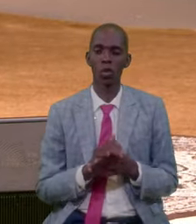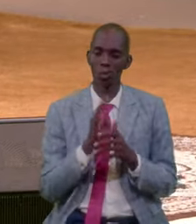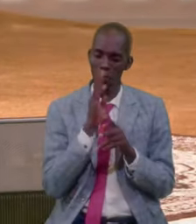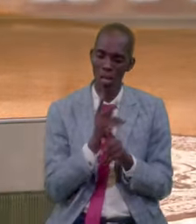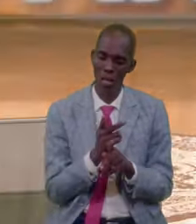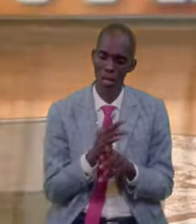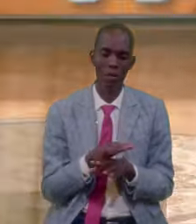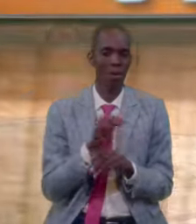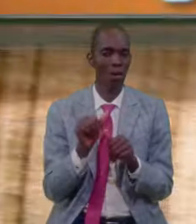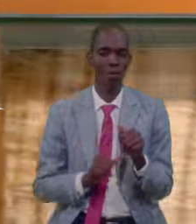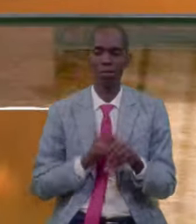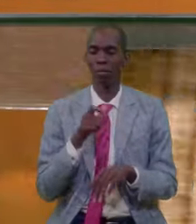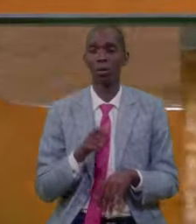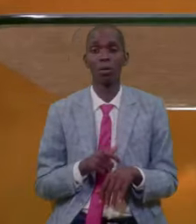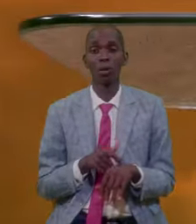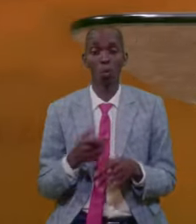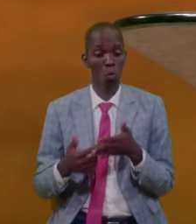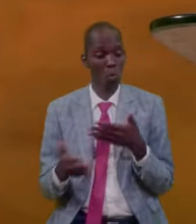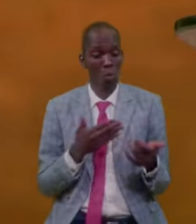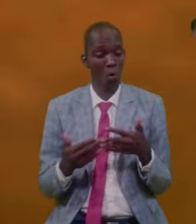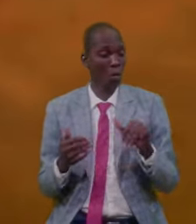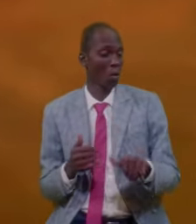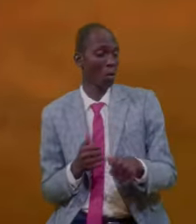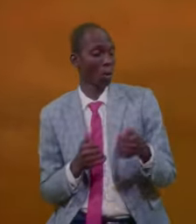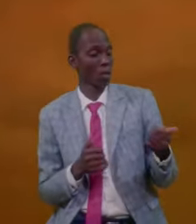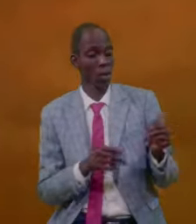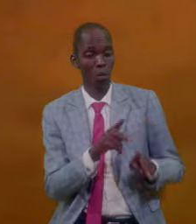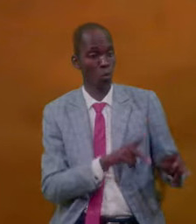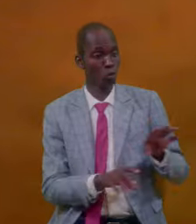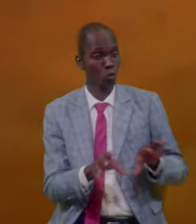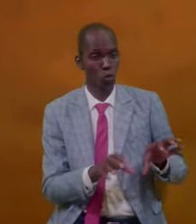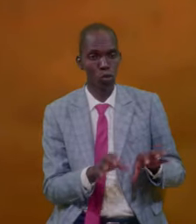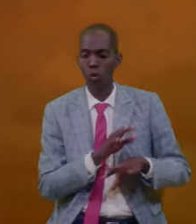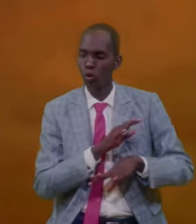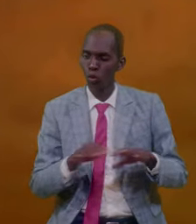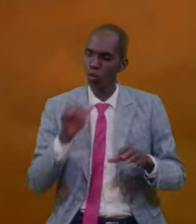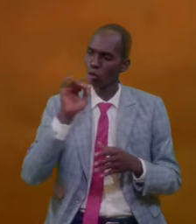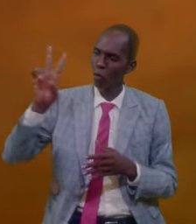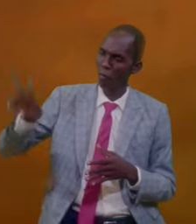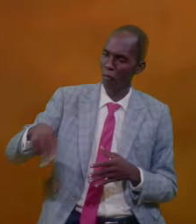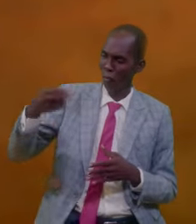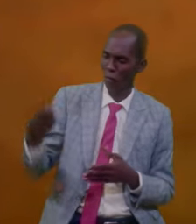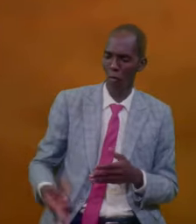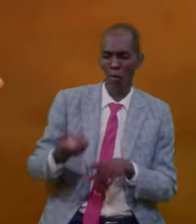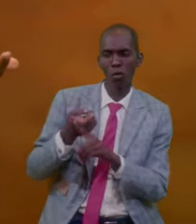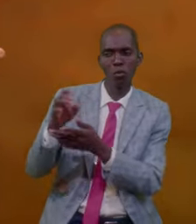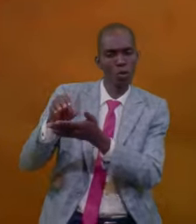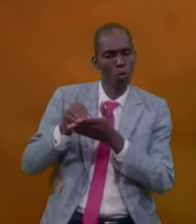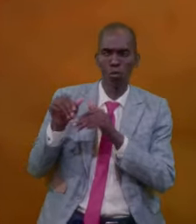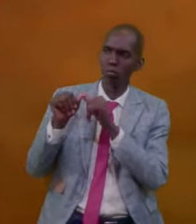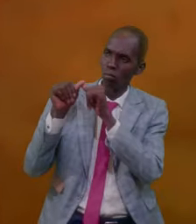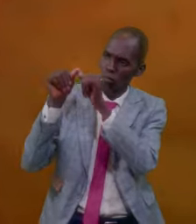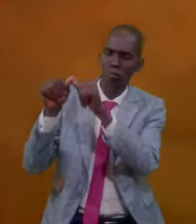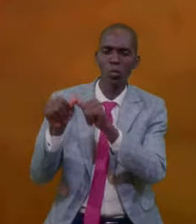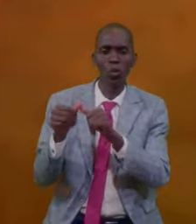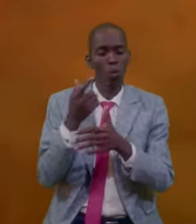the time. Whatever the people do, do not fall from your own steadfastness. Whatever the